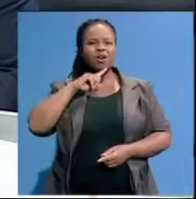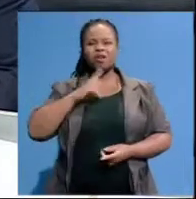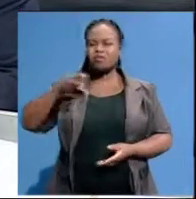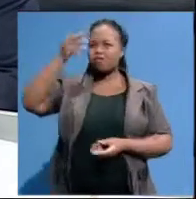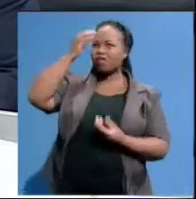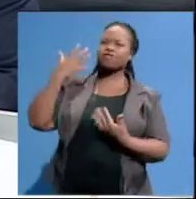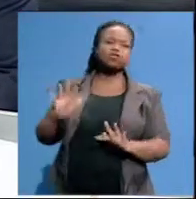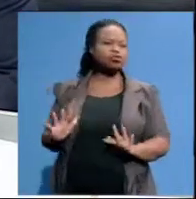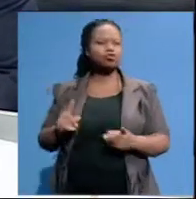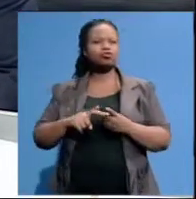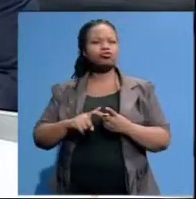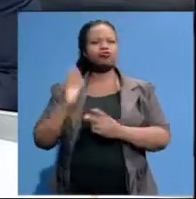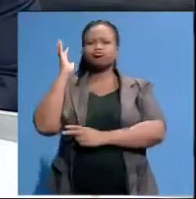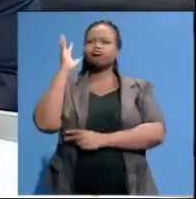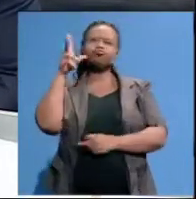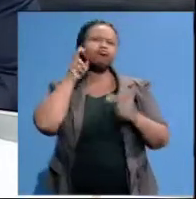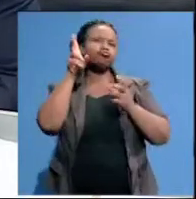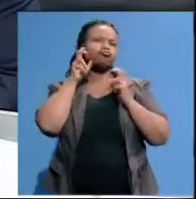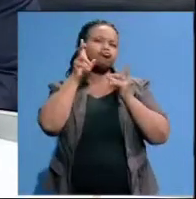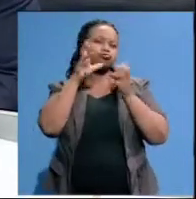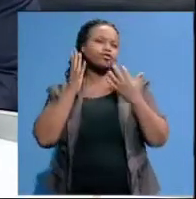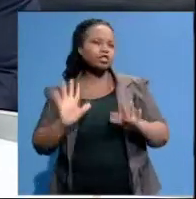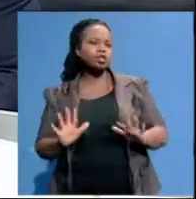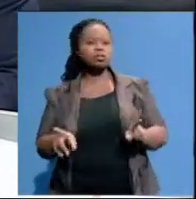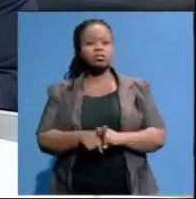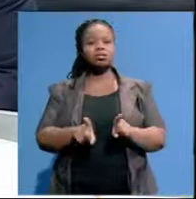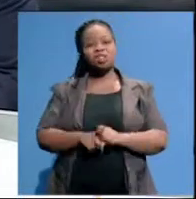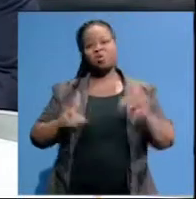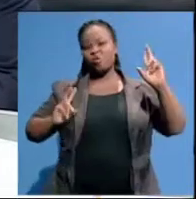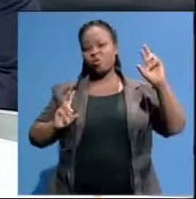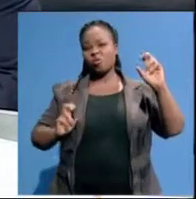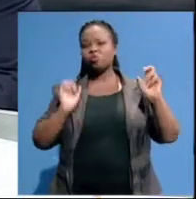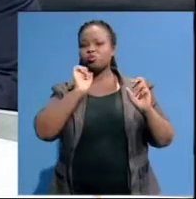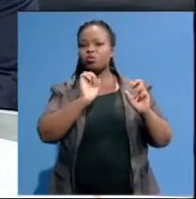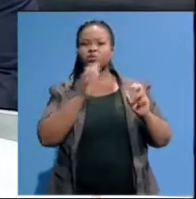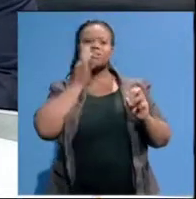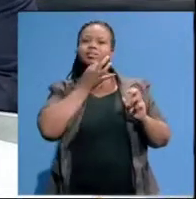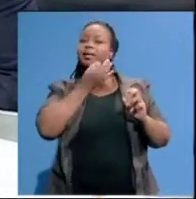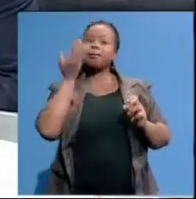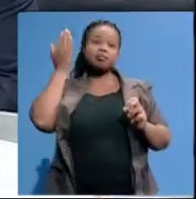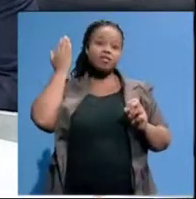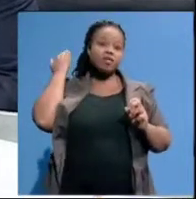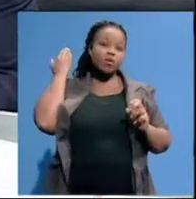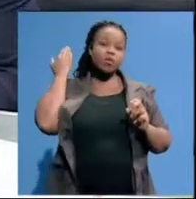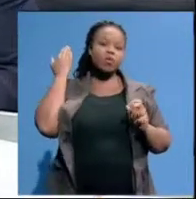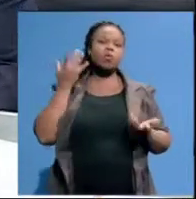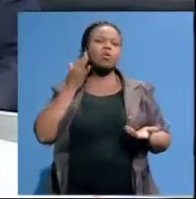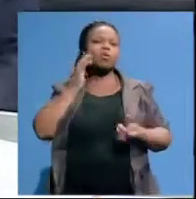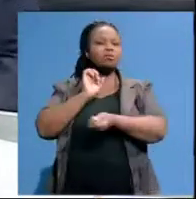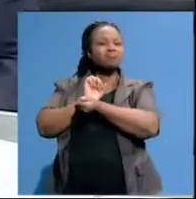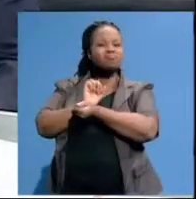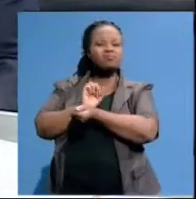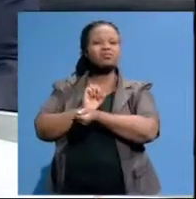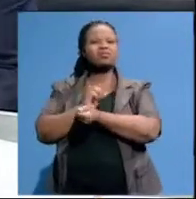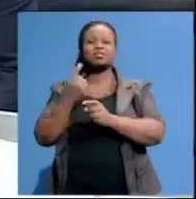the speeches, you've seen and heard the quotes as well from what Tutata originally said, whether it was before the trial, whether it was